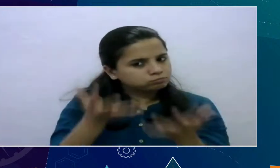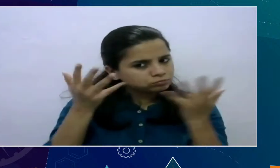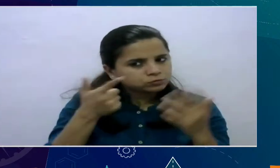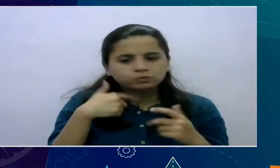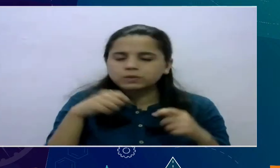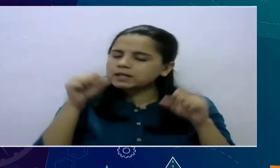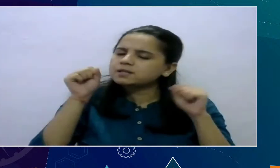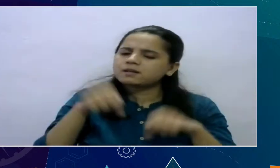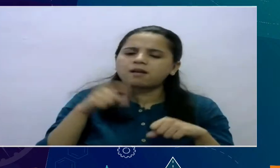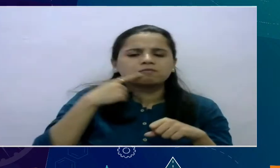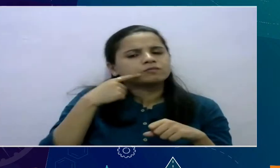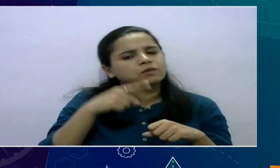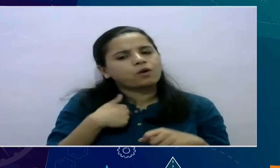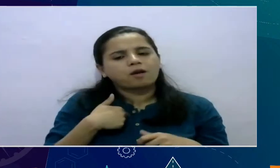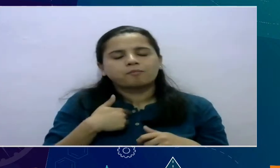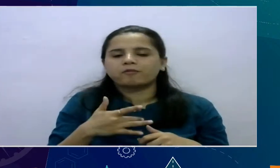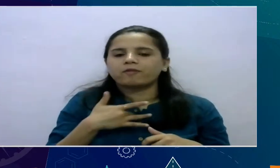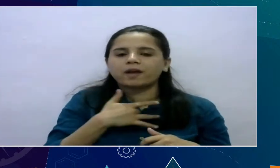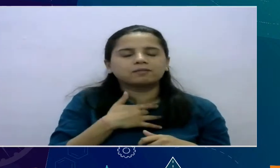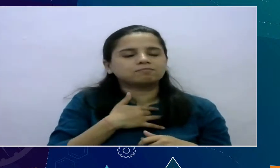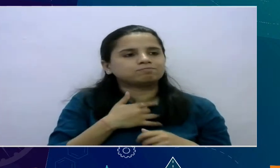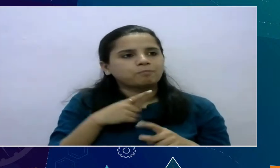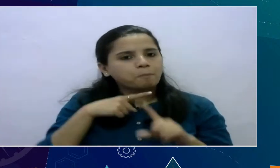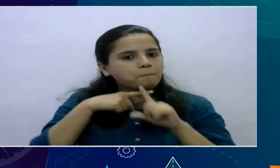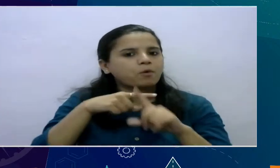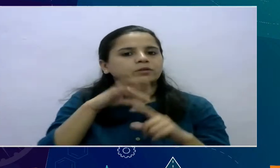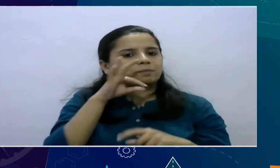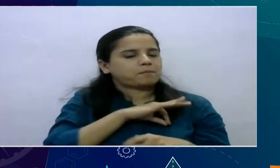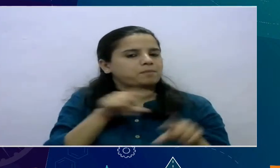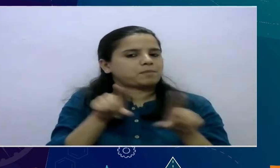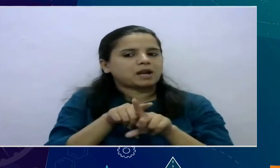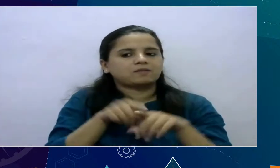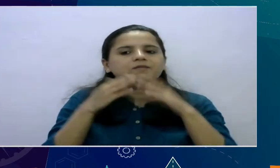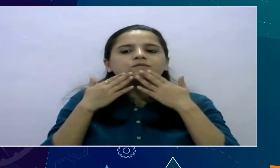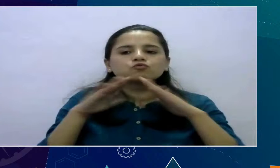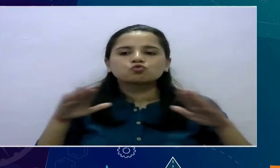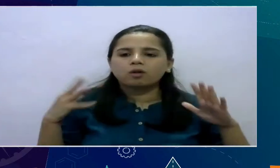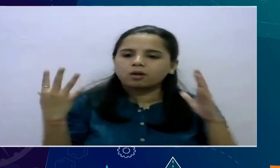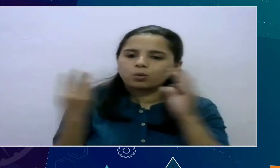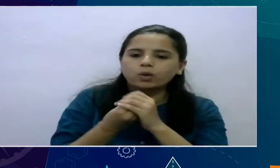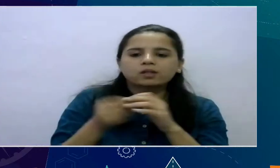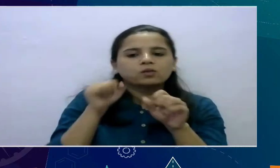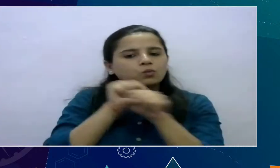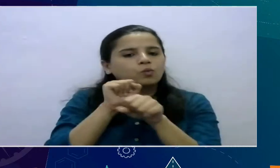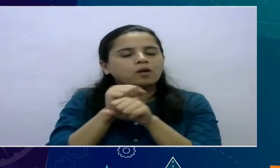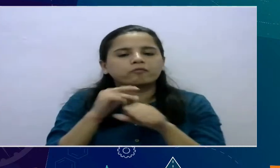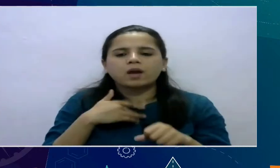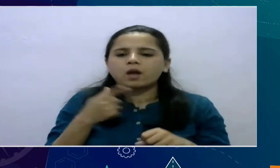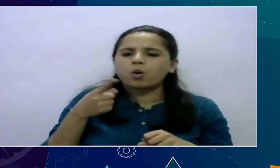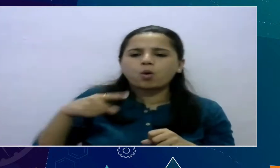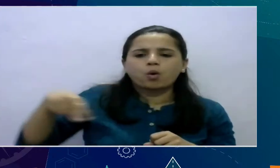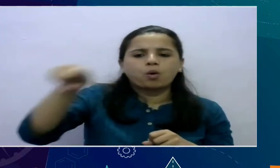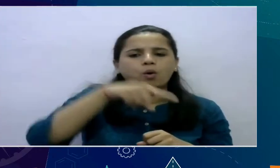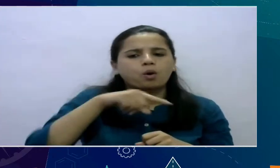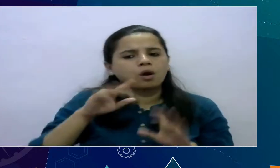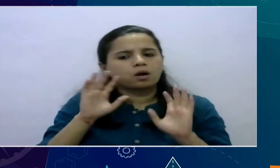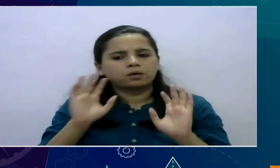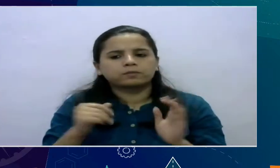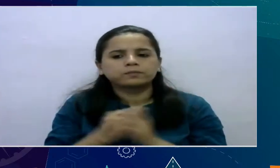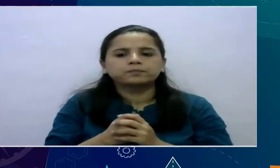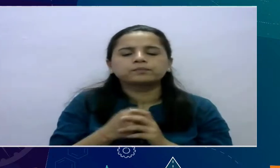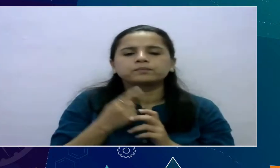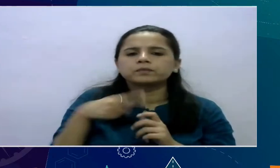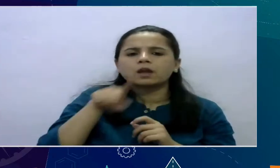been always a privilege to work with children of such kinds. Of course, they all have individual